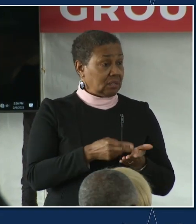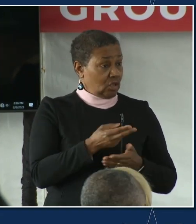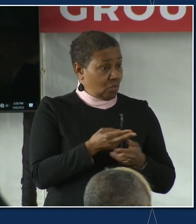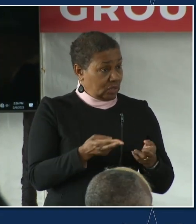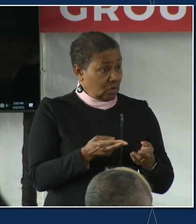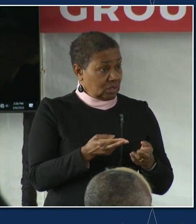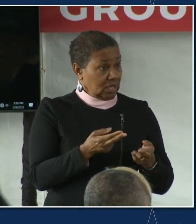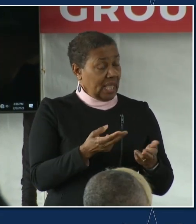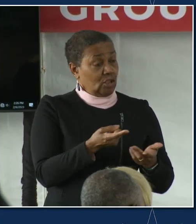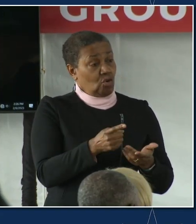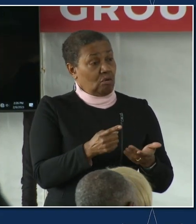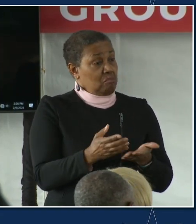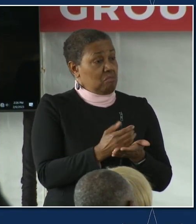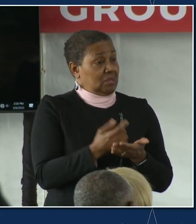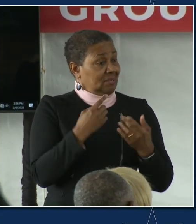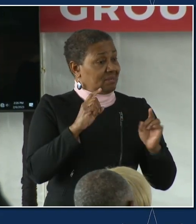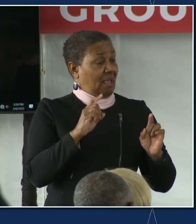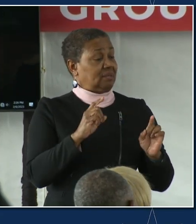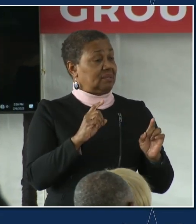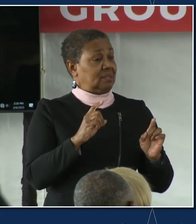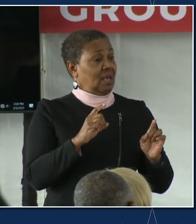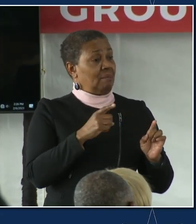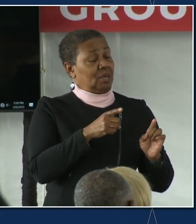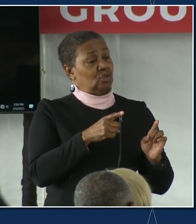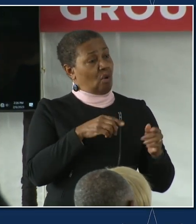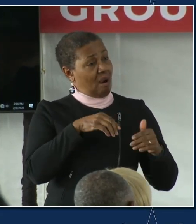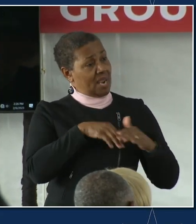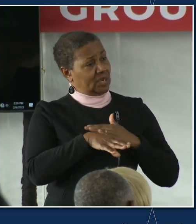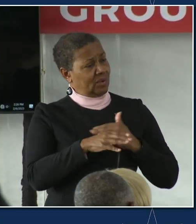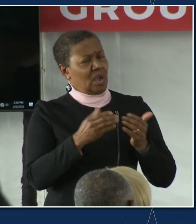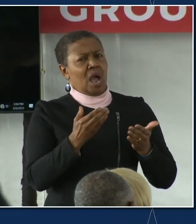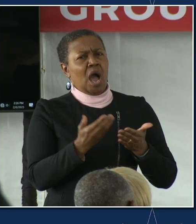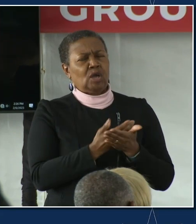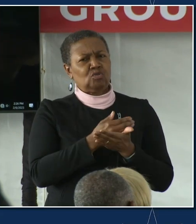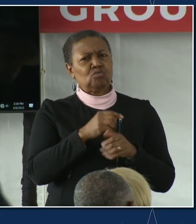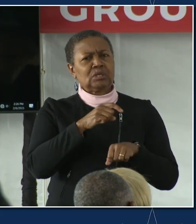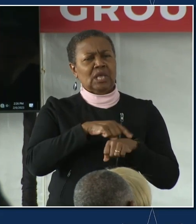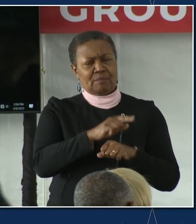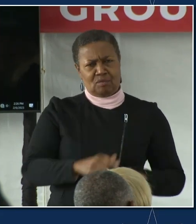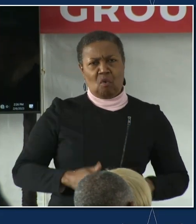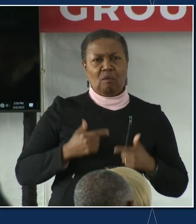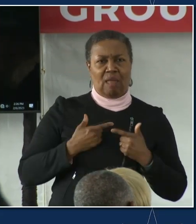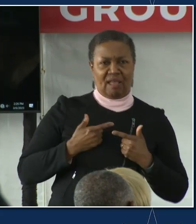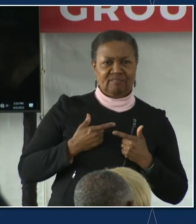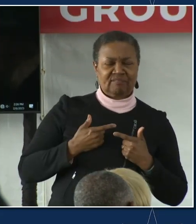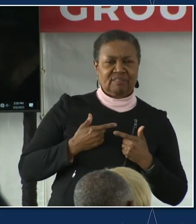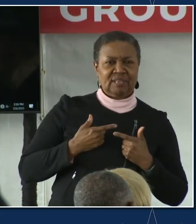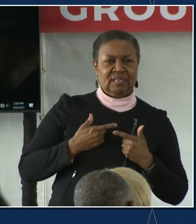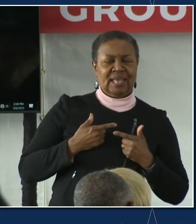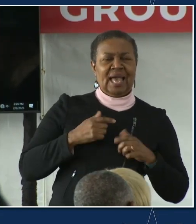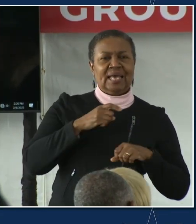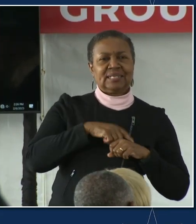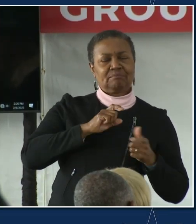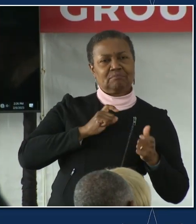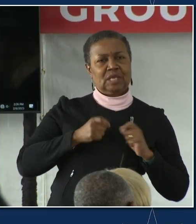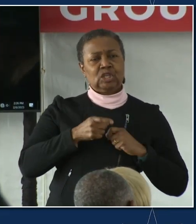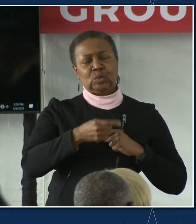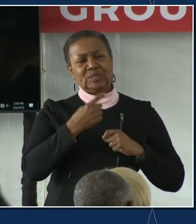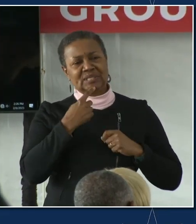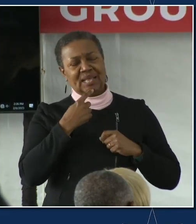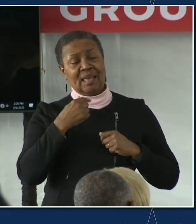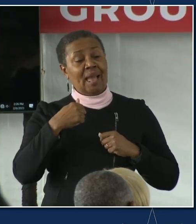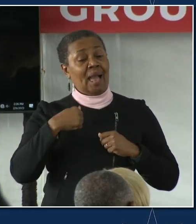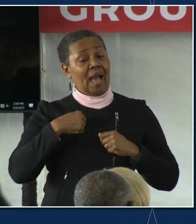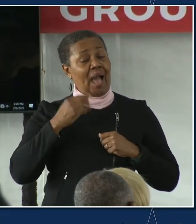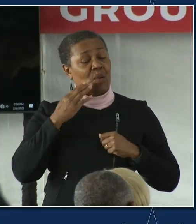and your well-earned success. But you're entering, I think, a new chapter in your life and a renaissance where you are saying,